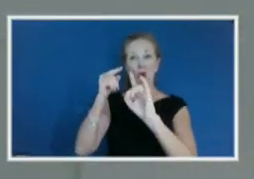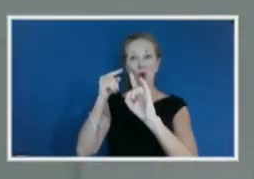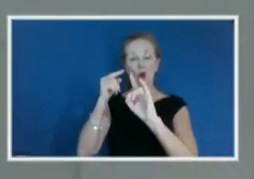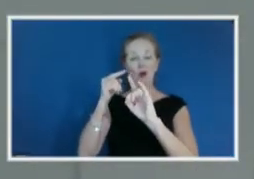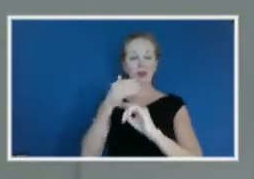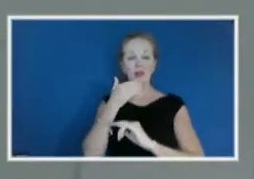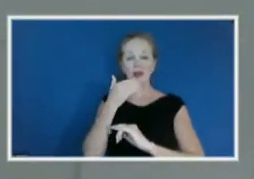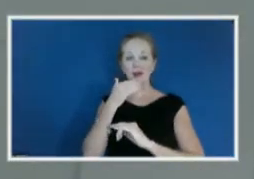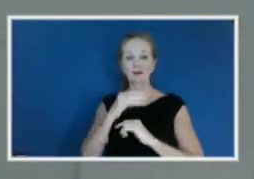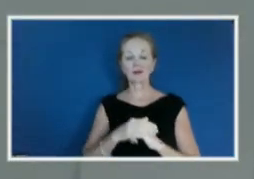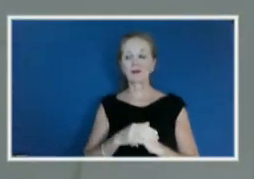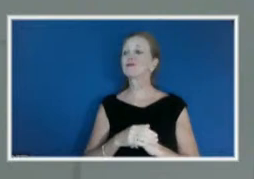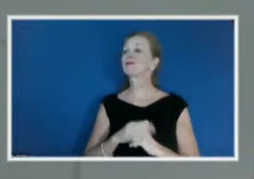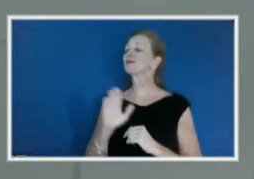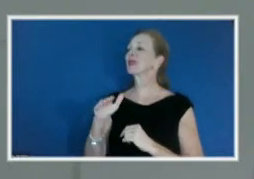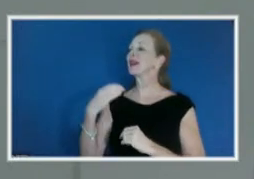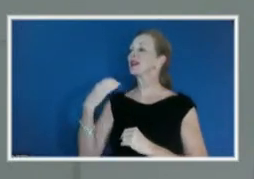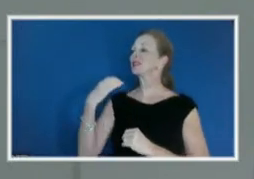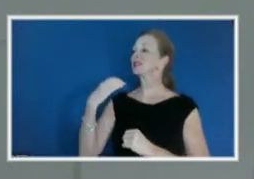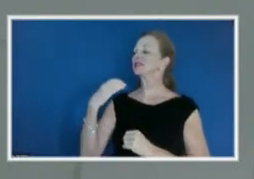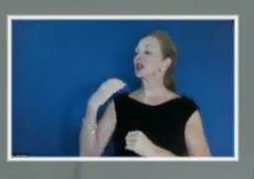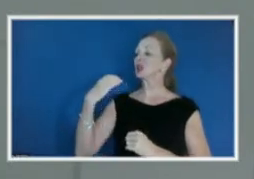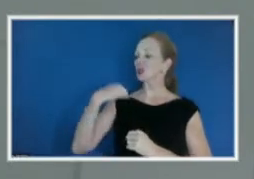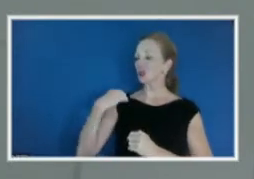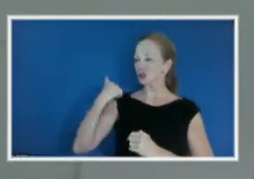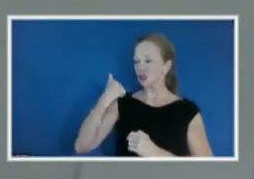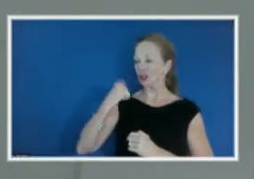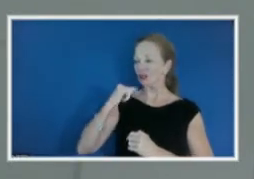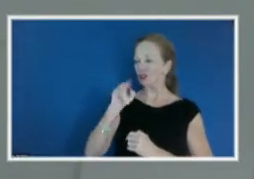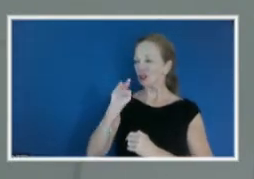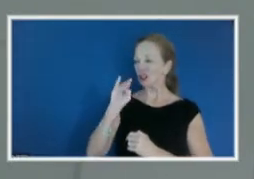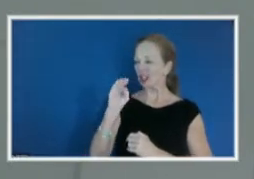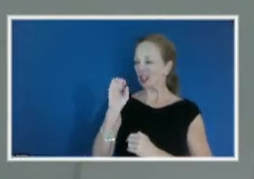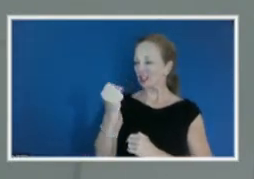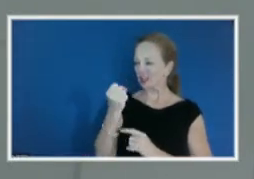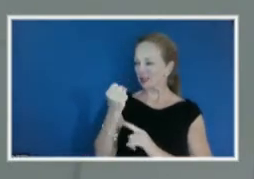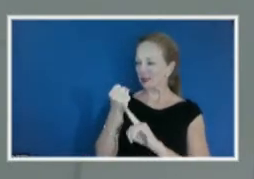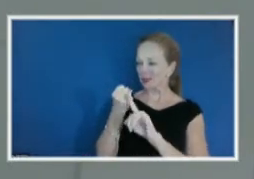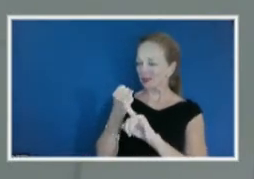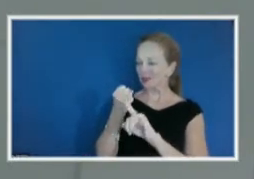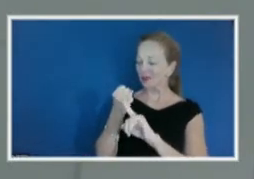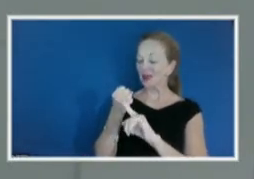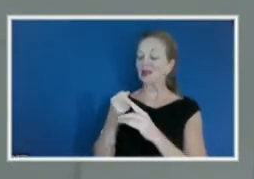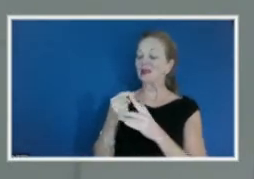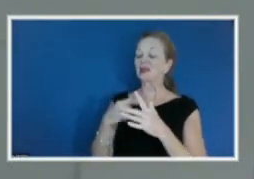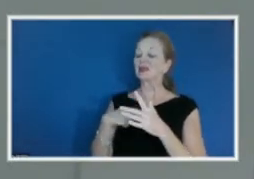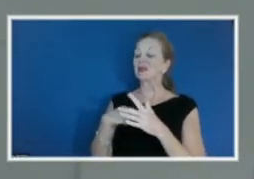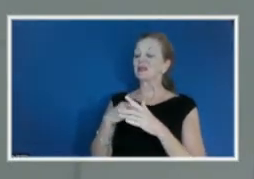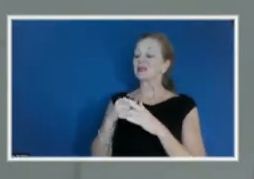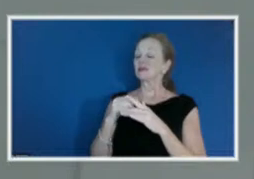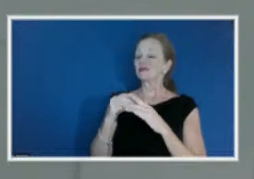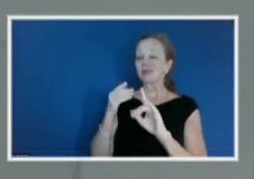Chief Jennings, you know, as we deal with violent crime in particular, our